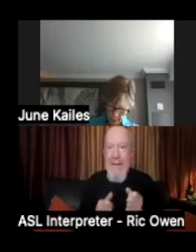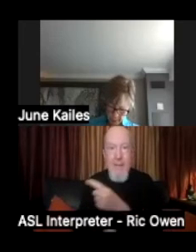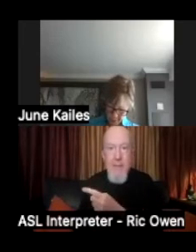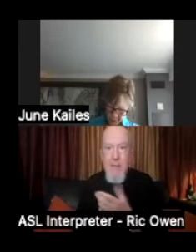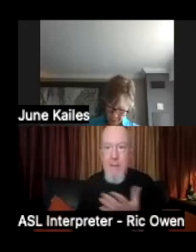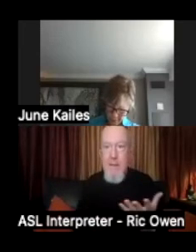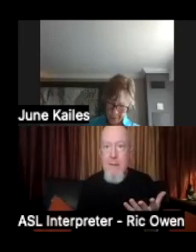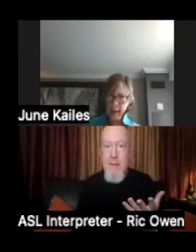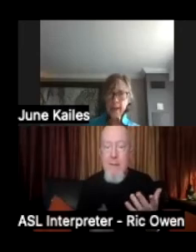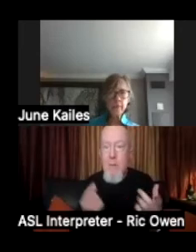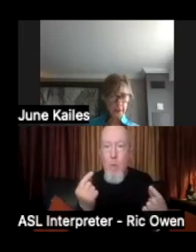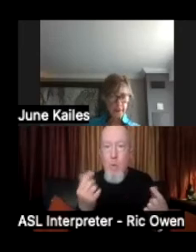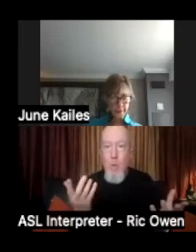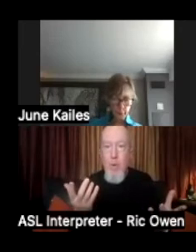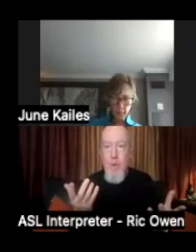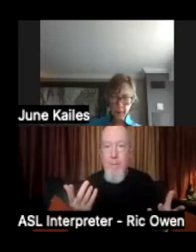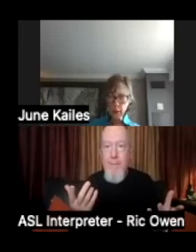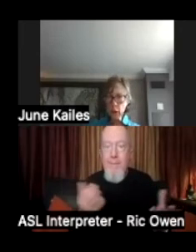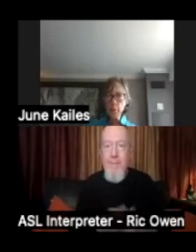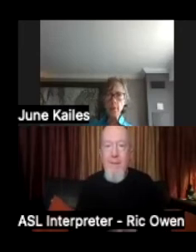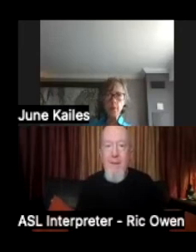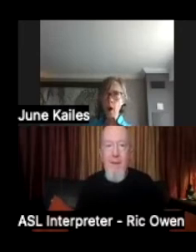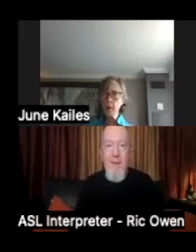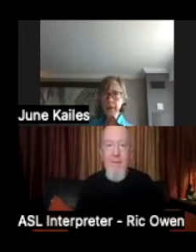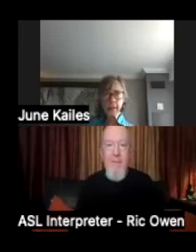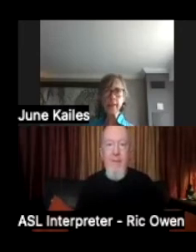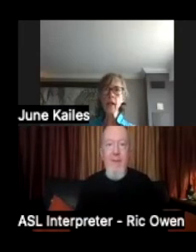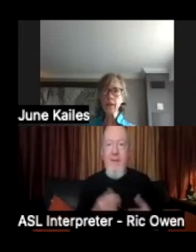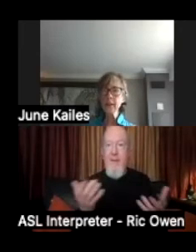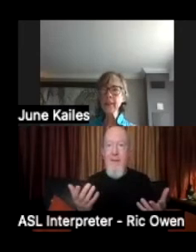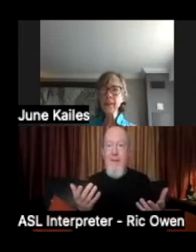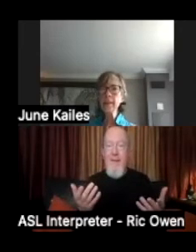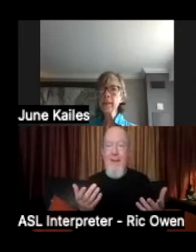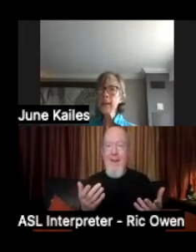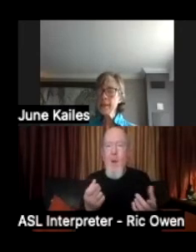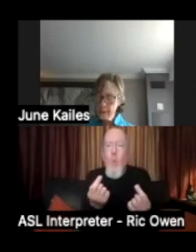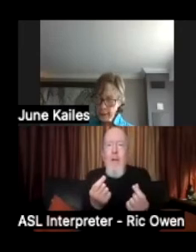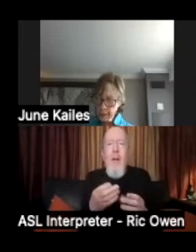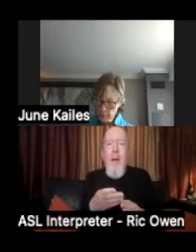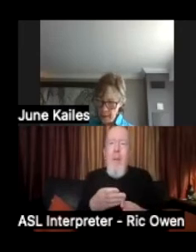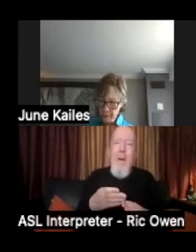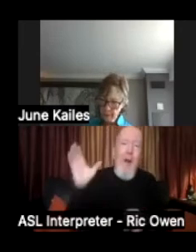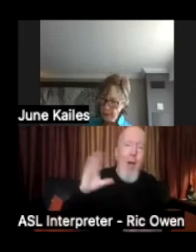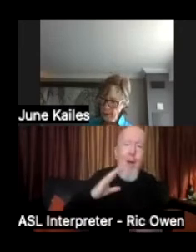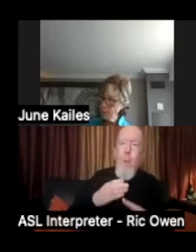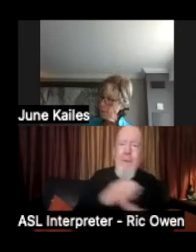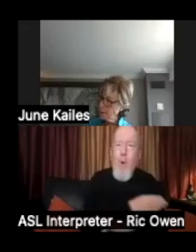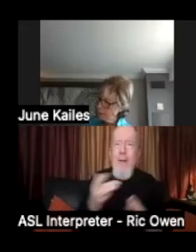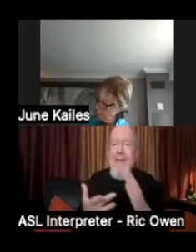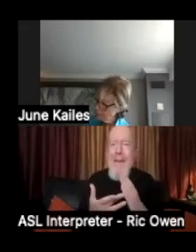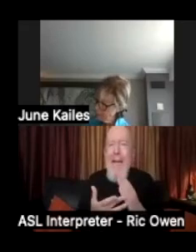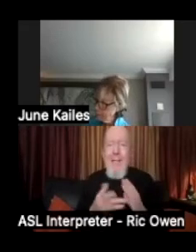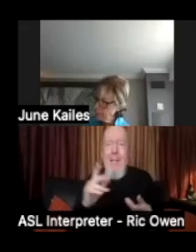know, cave systems. What do we do before all this technology? And to think about, you know,